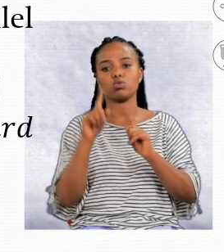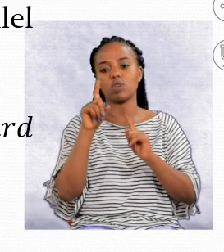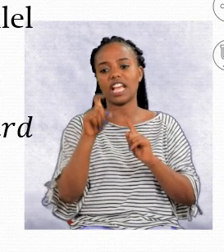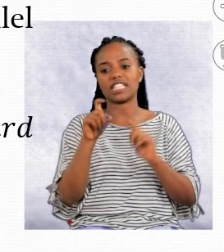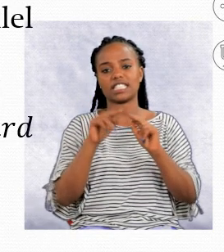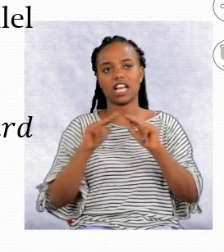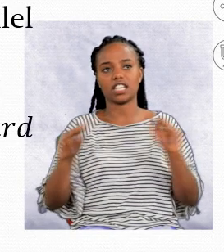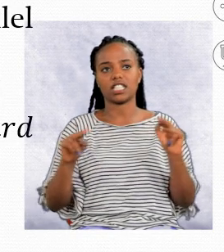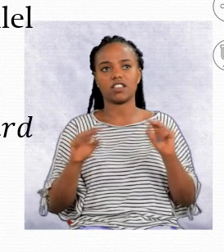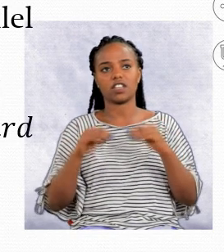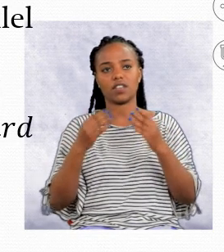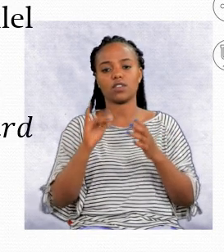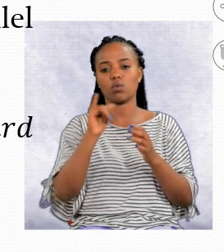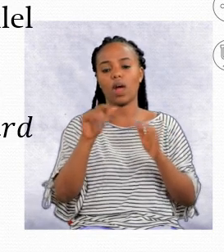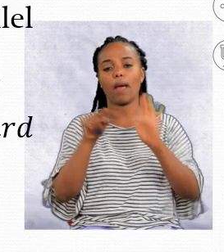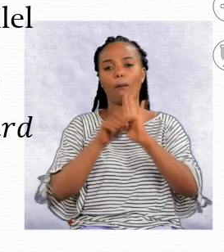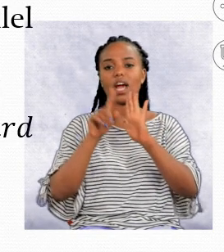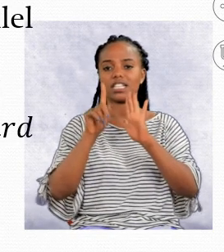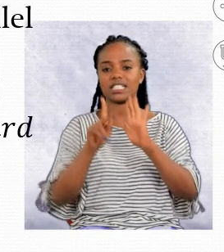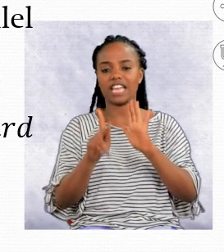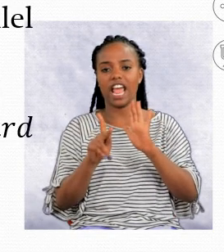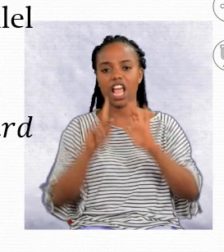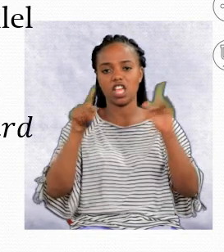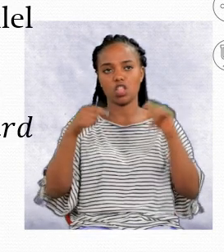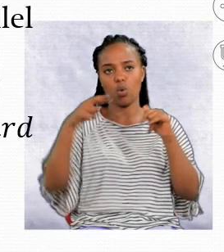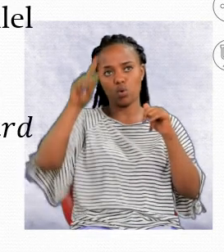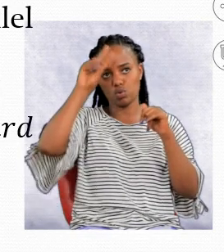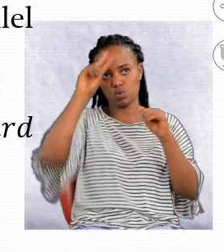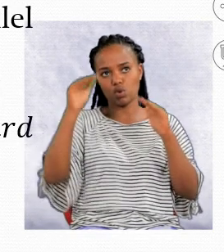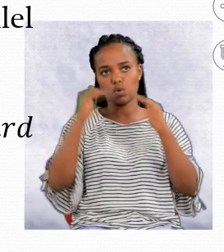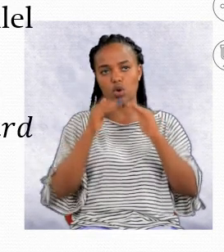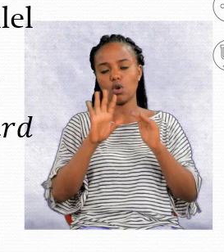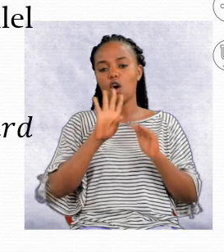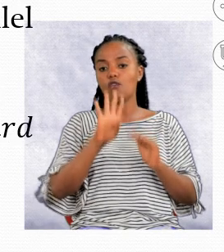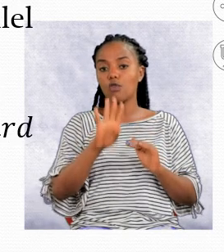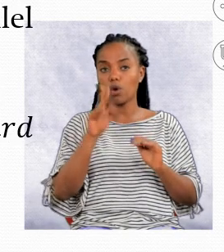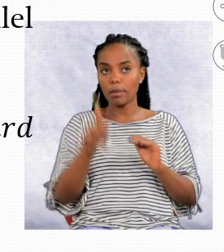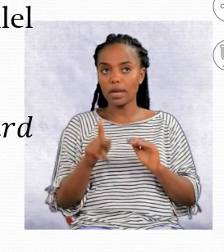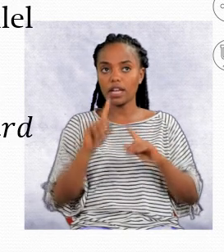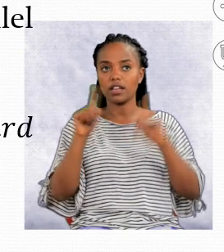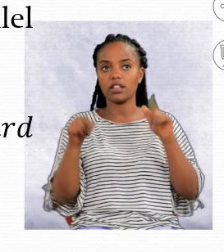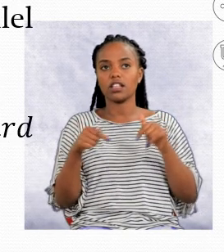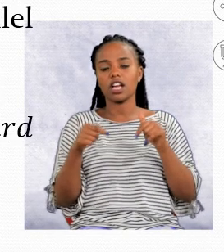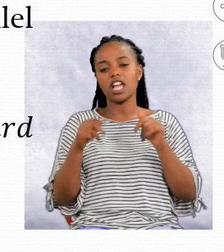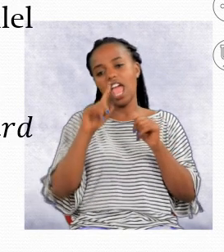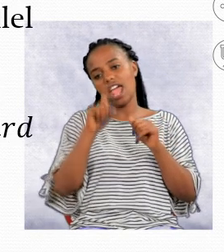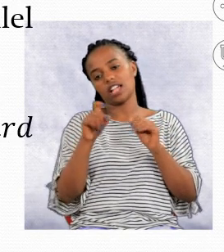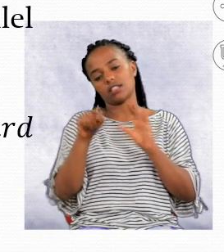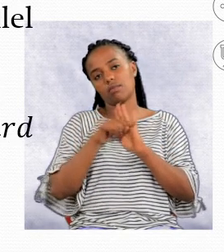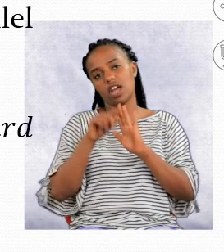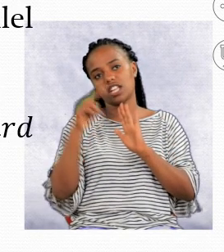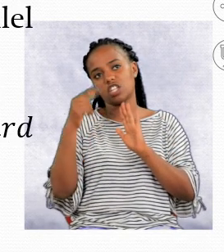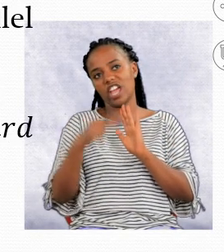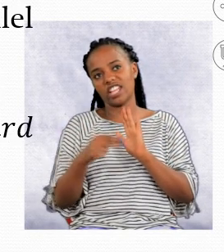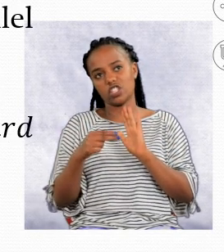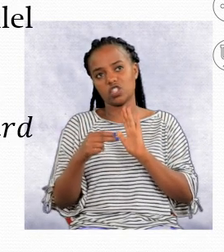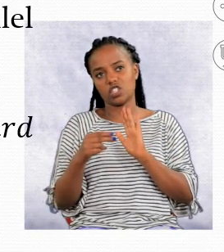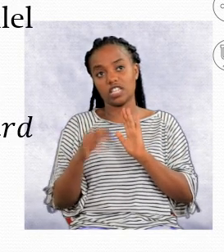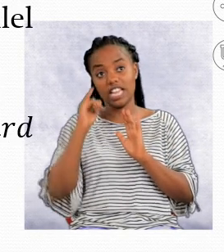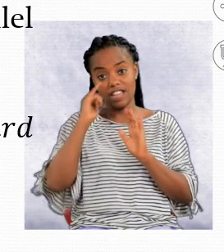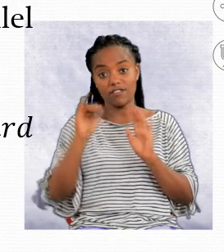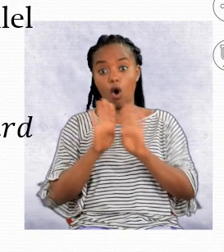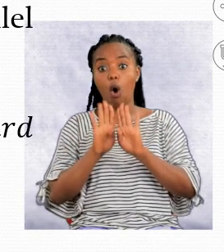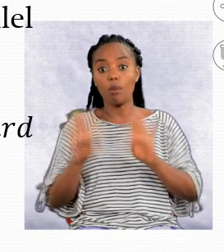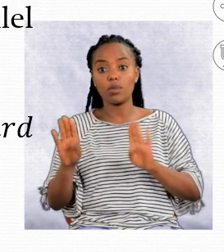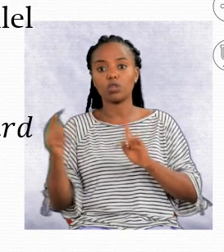by y minus k the whole squared is equal to 4p times x minus h if